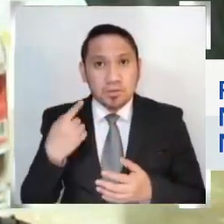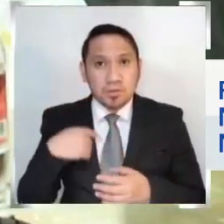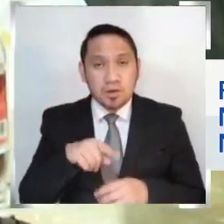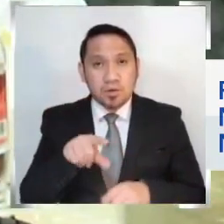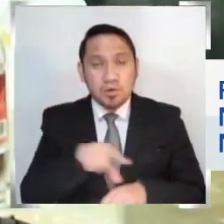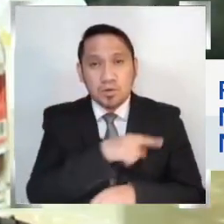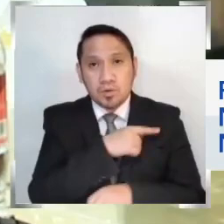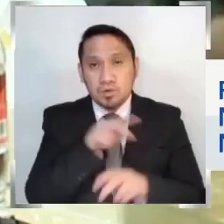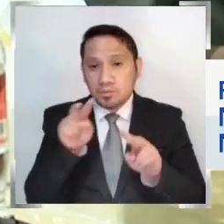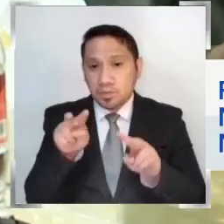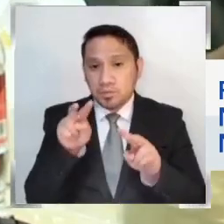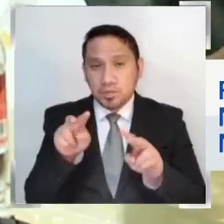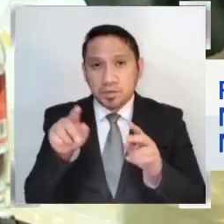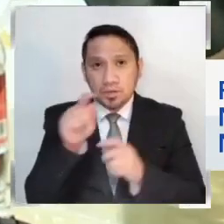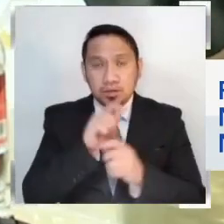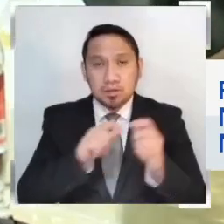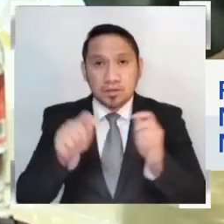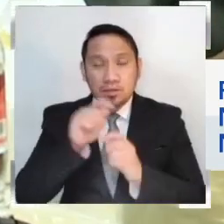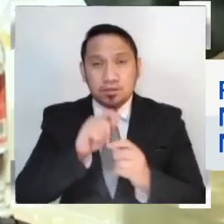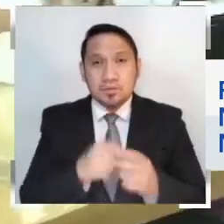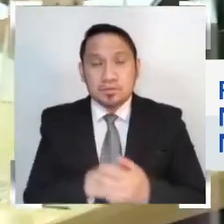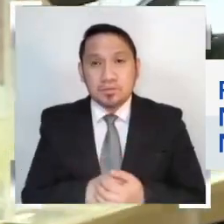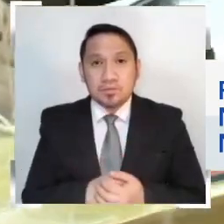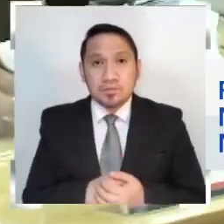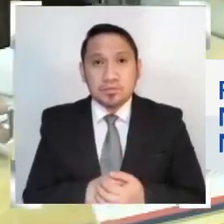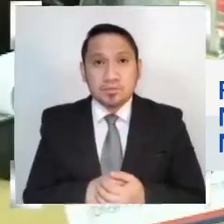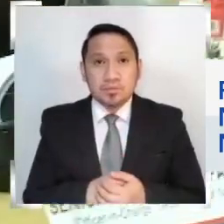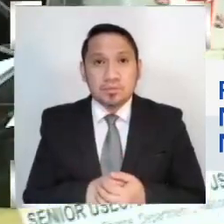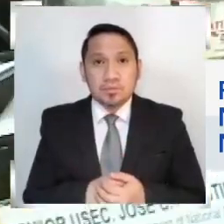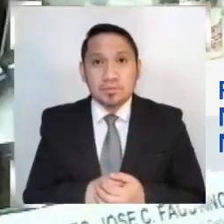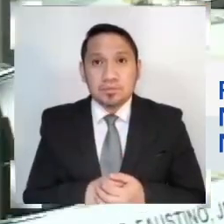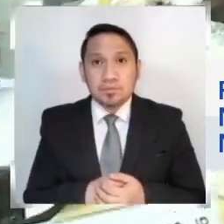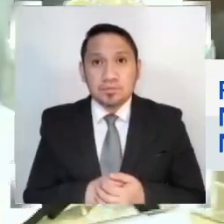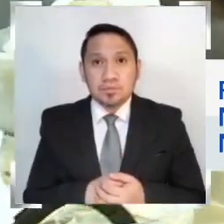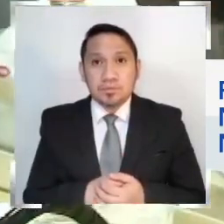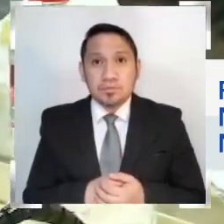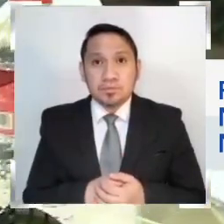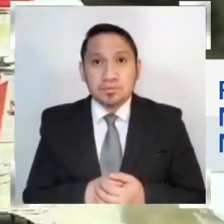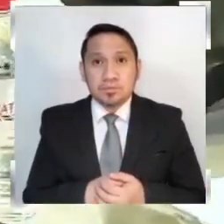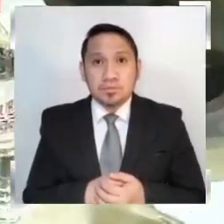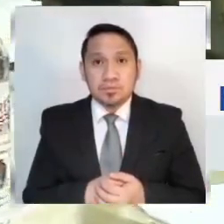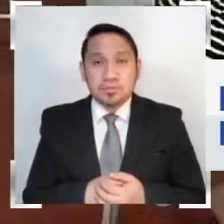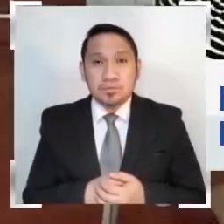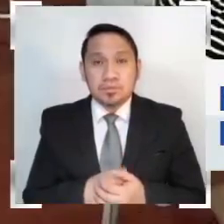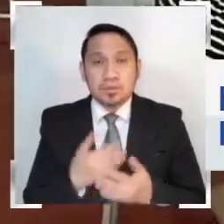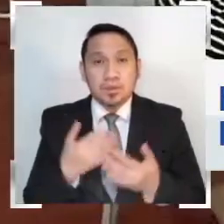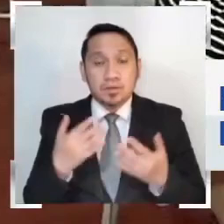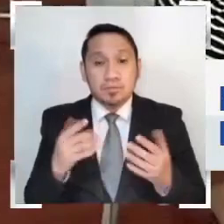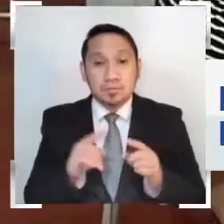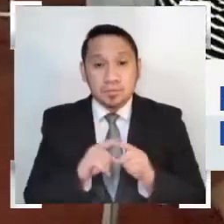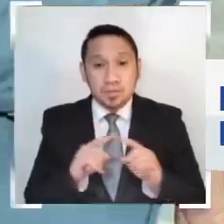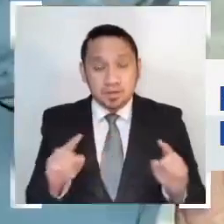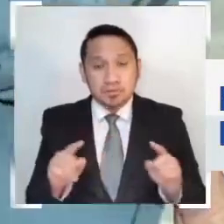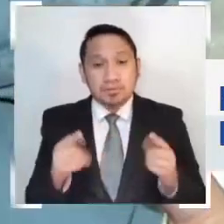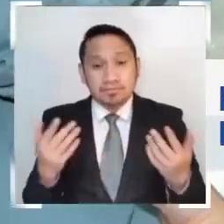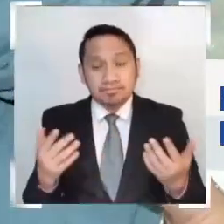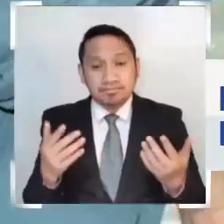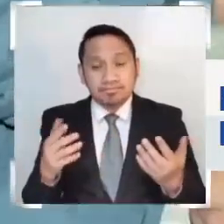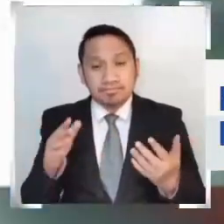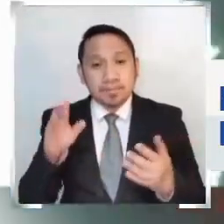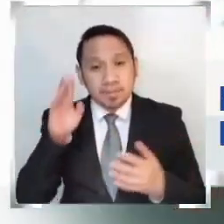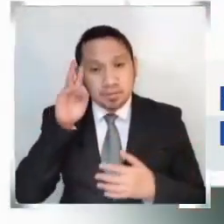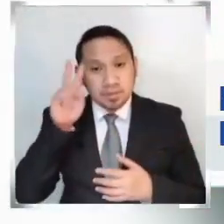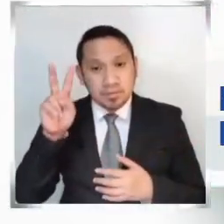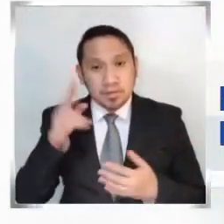well, okay, so that's something that we have to deal with. Gayunman, ikinatuwa ng Pangulo ang naging paghahanda ng mga